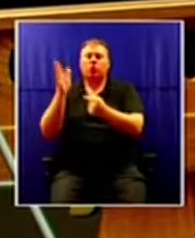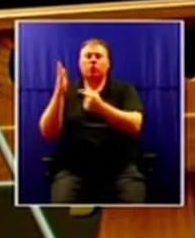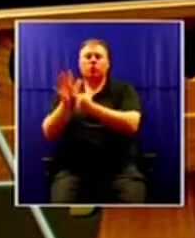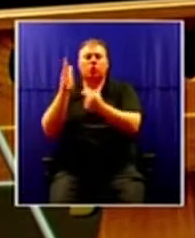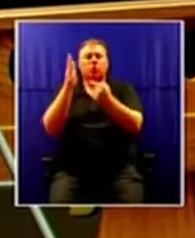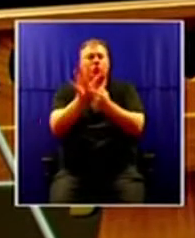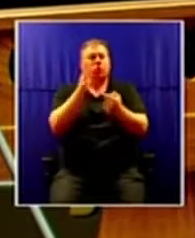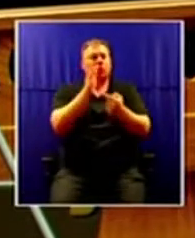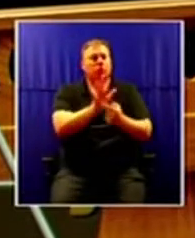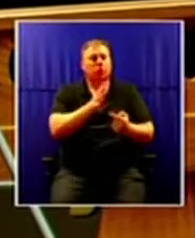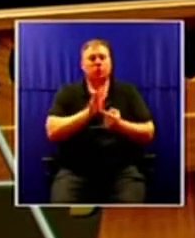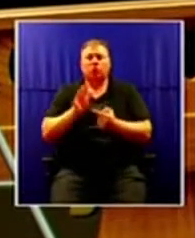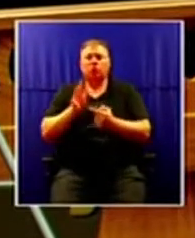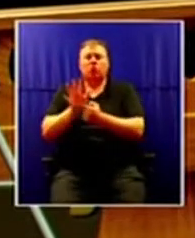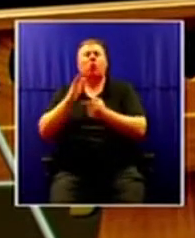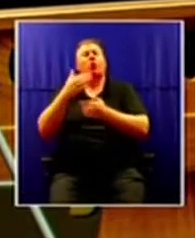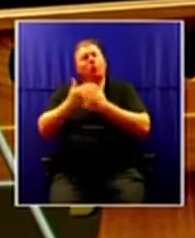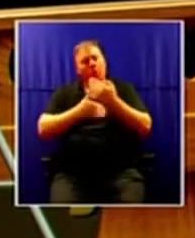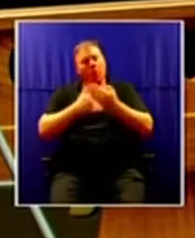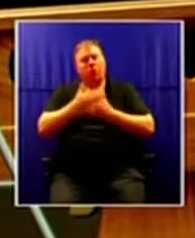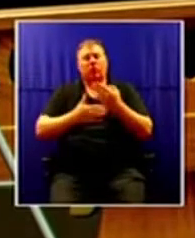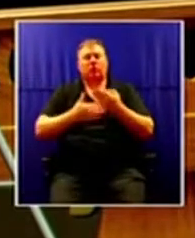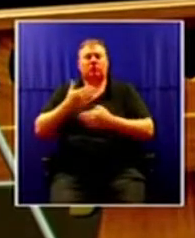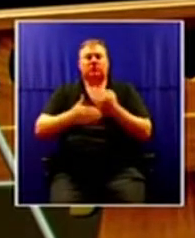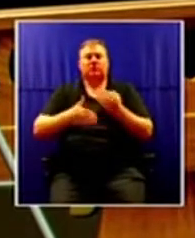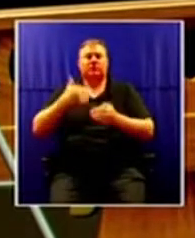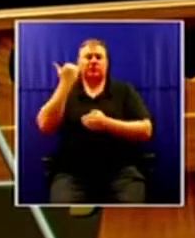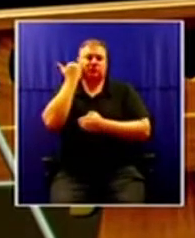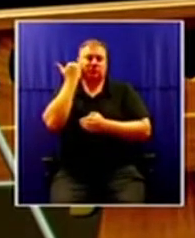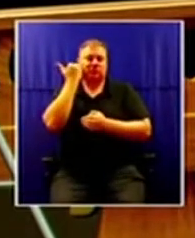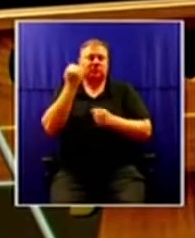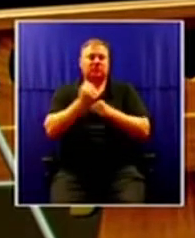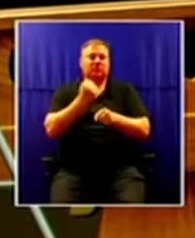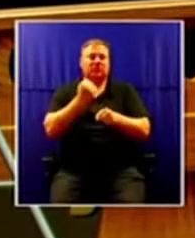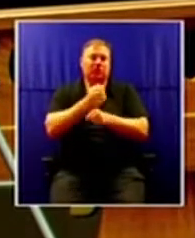of the progress that is being made across government.